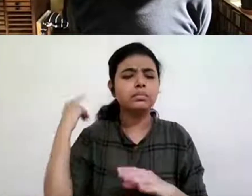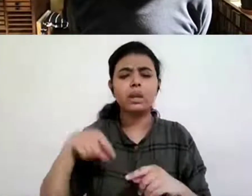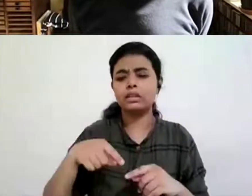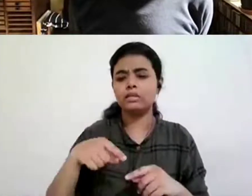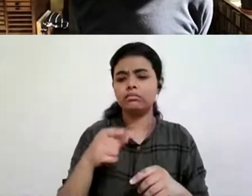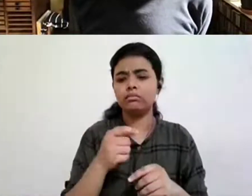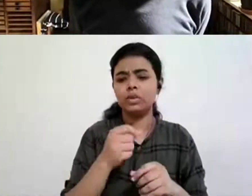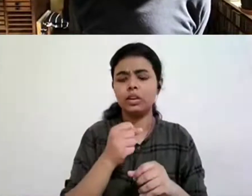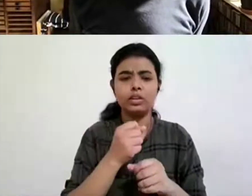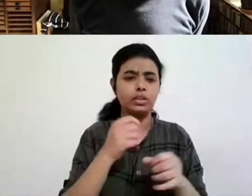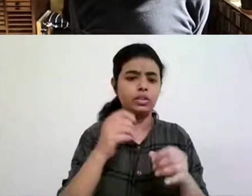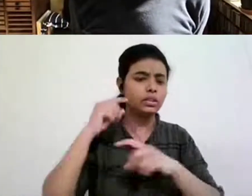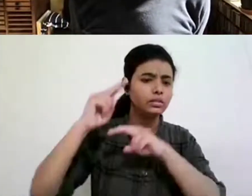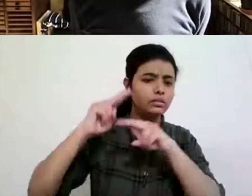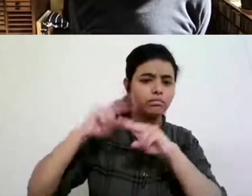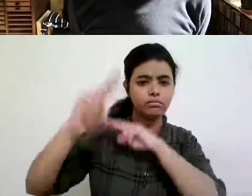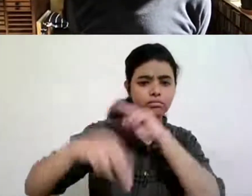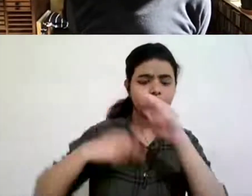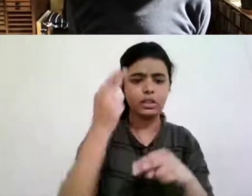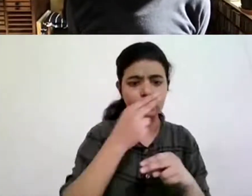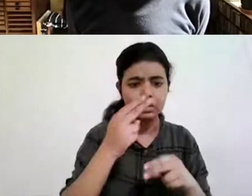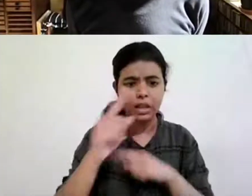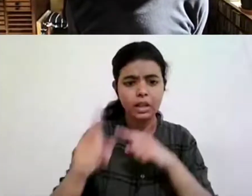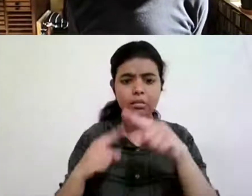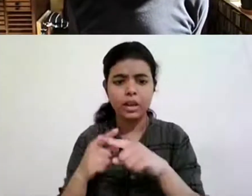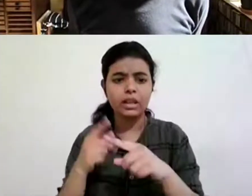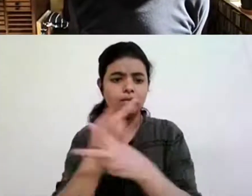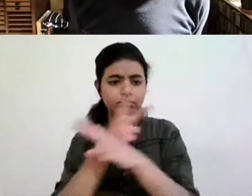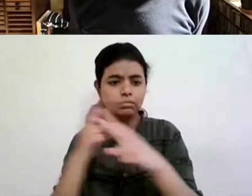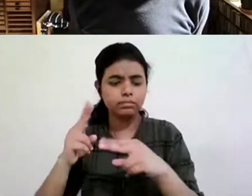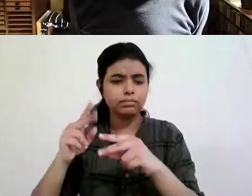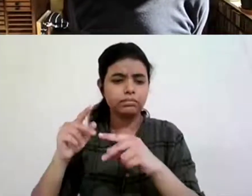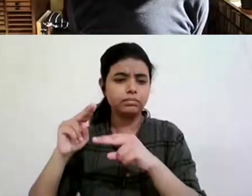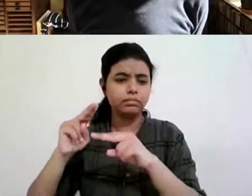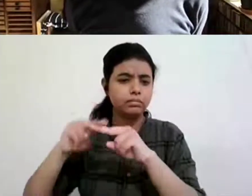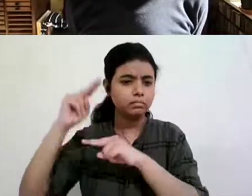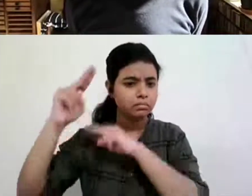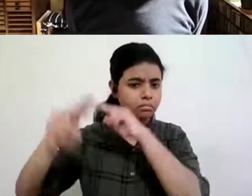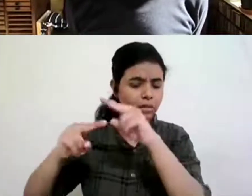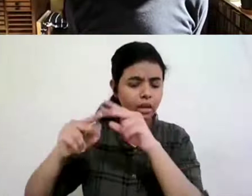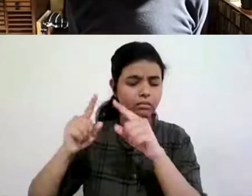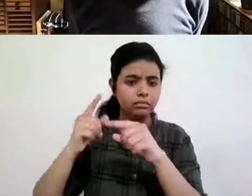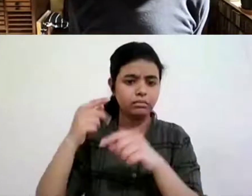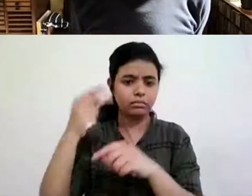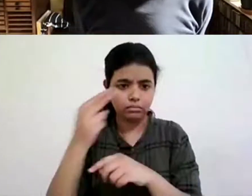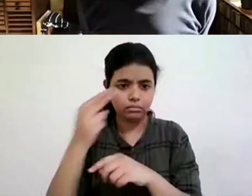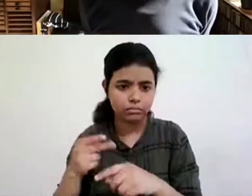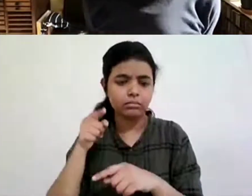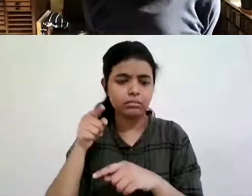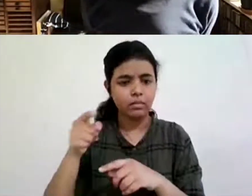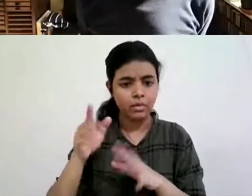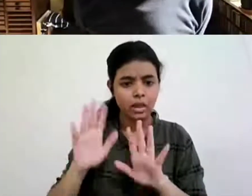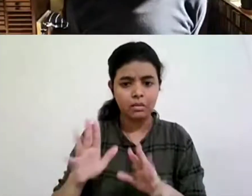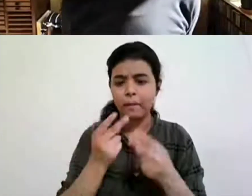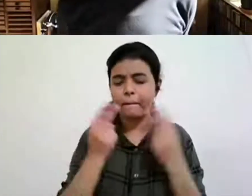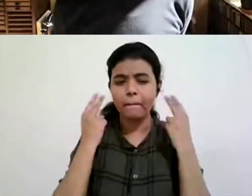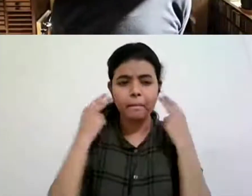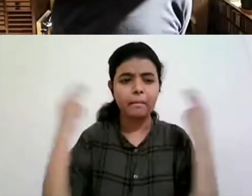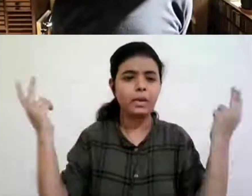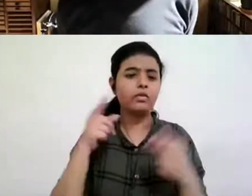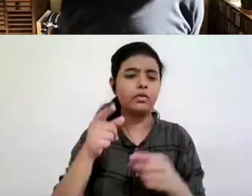industrial design students at HTW Berlin, a very popular course named Inclusion and